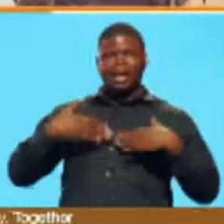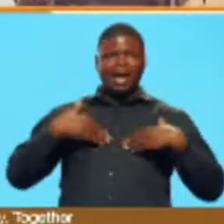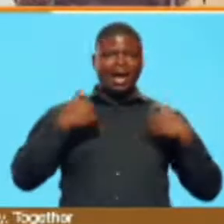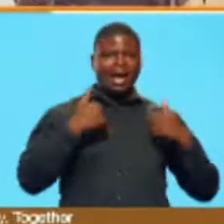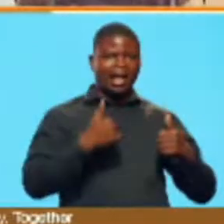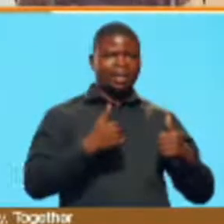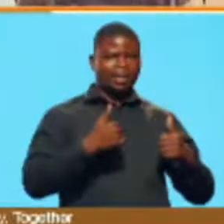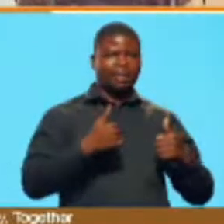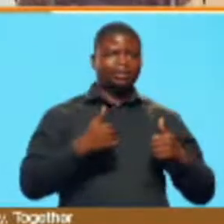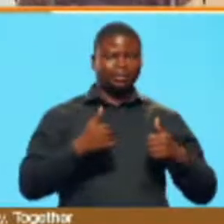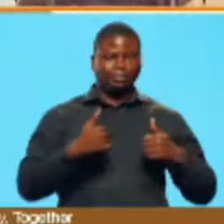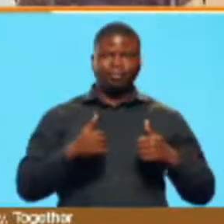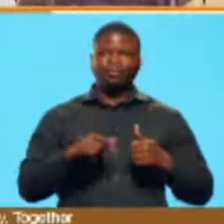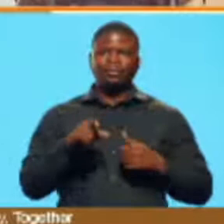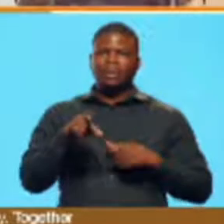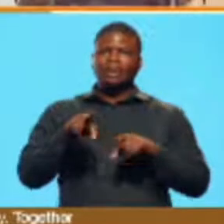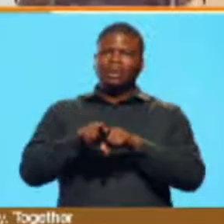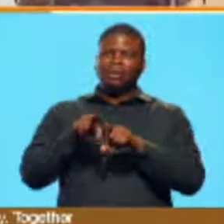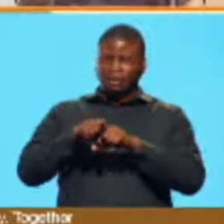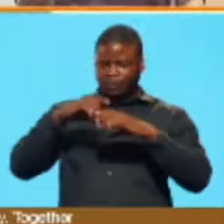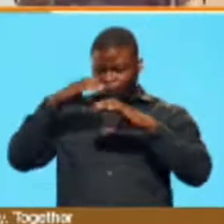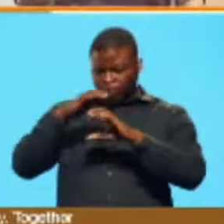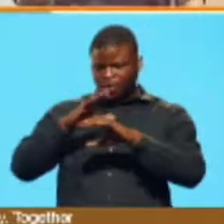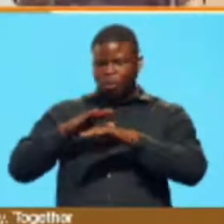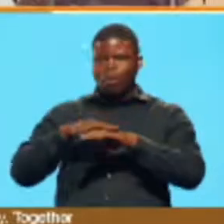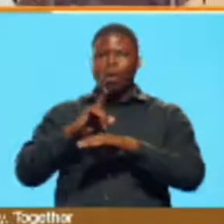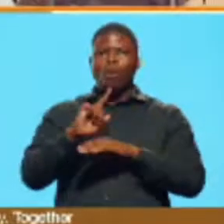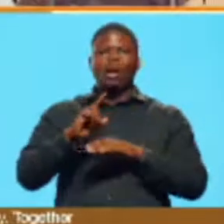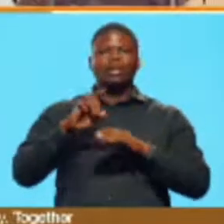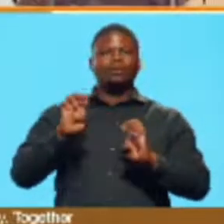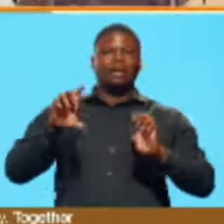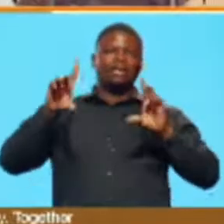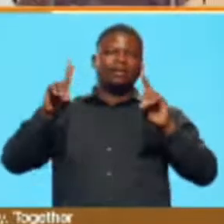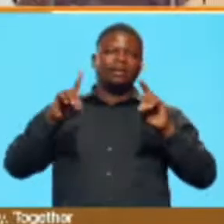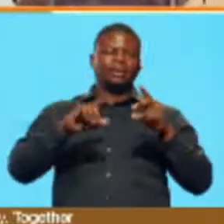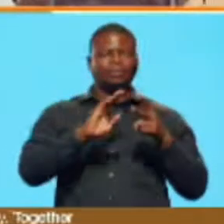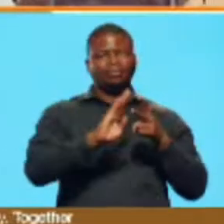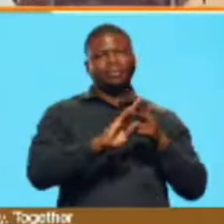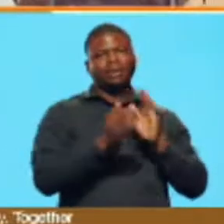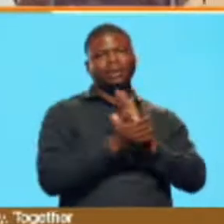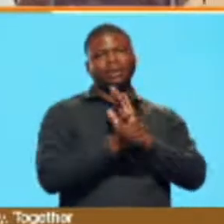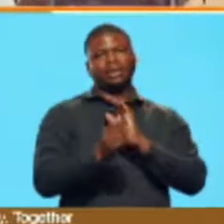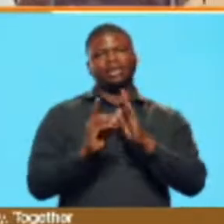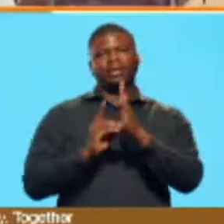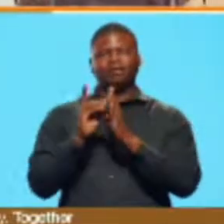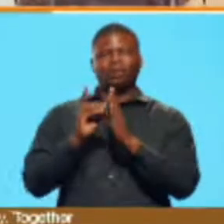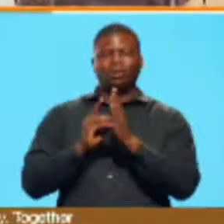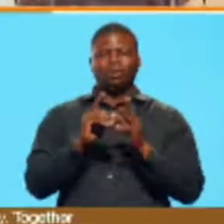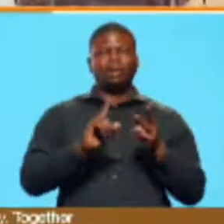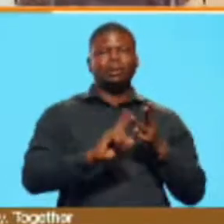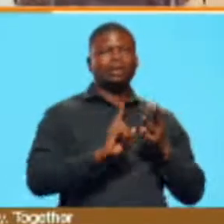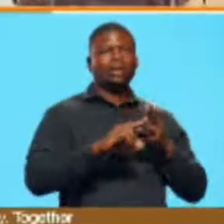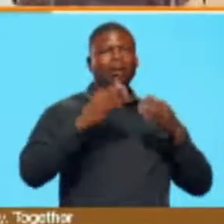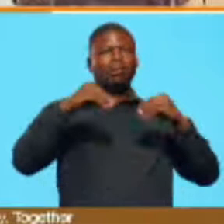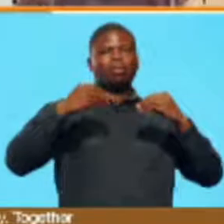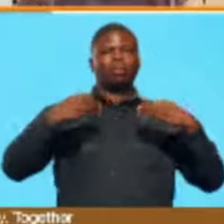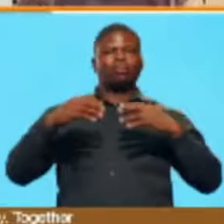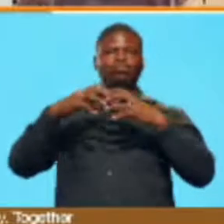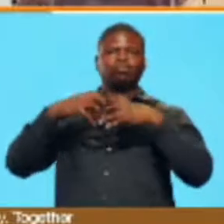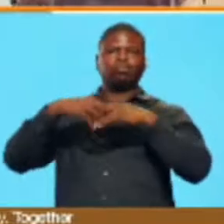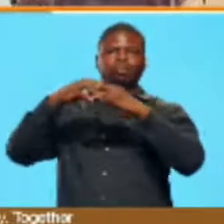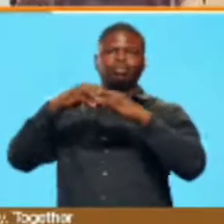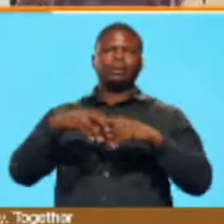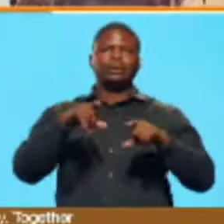looking at the education, skills development, entrepreneurship and youth empowerment. Those